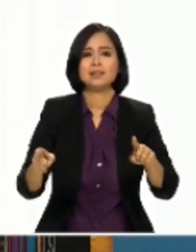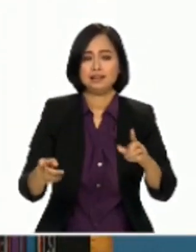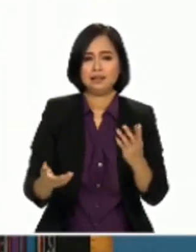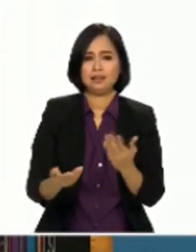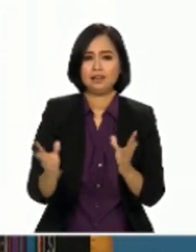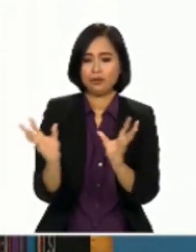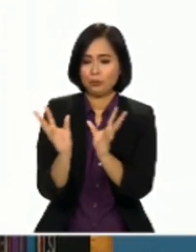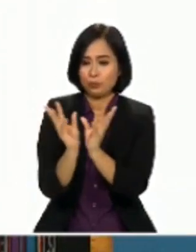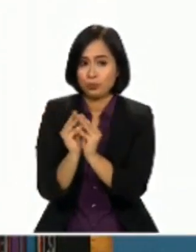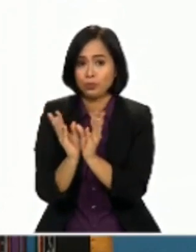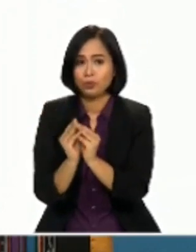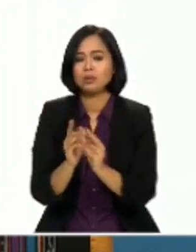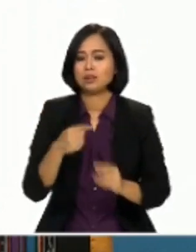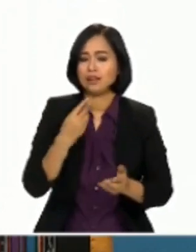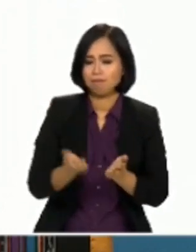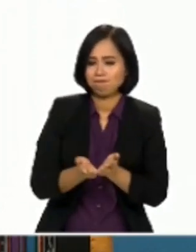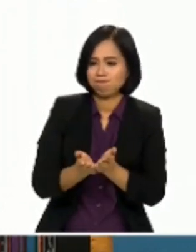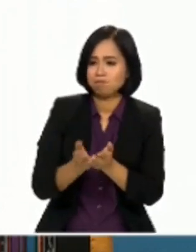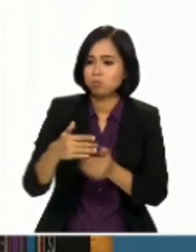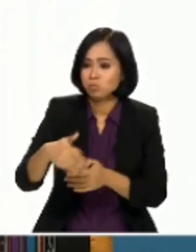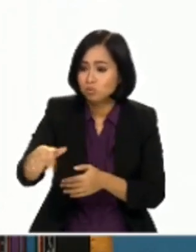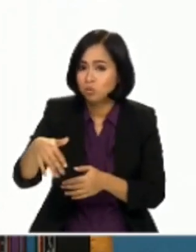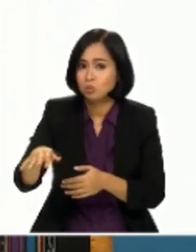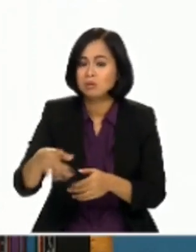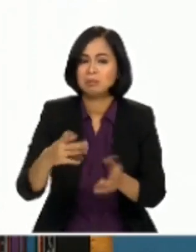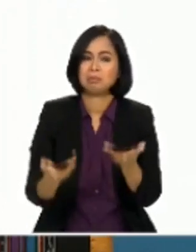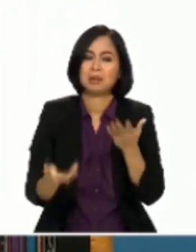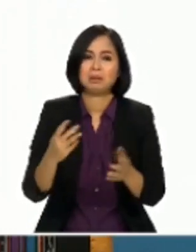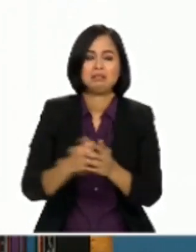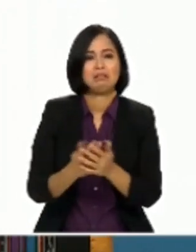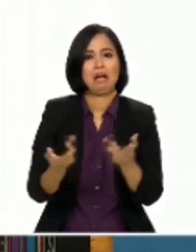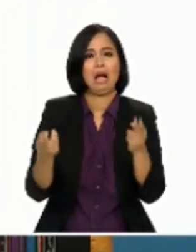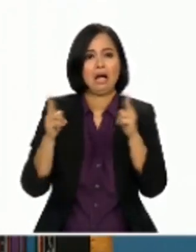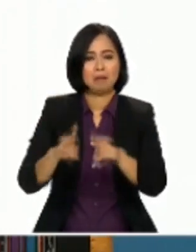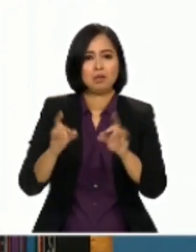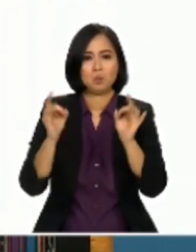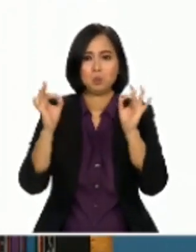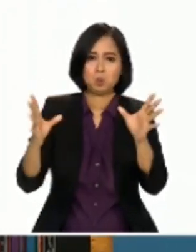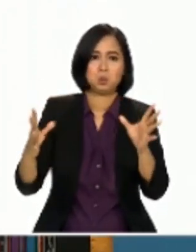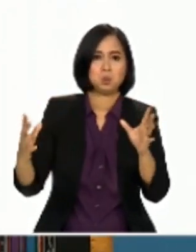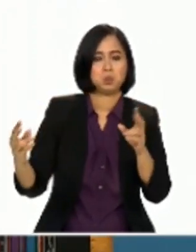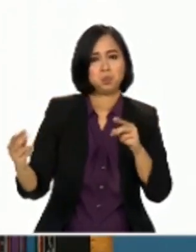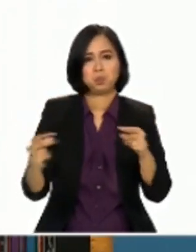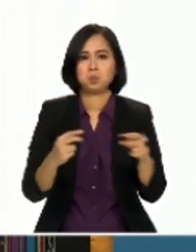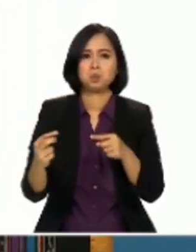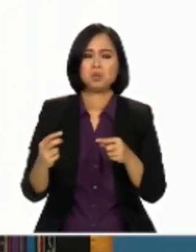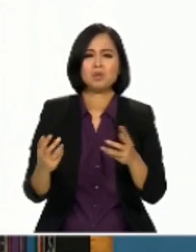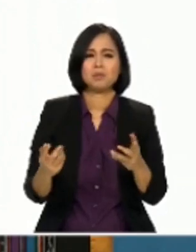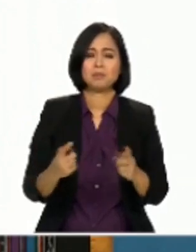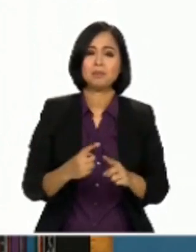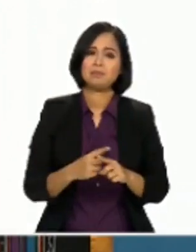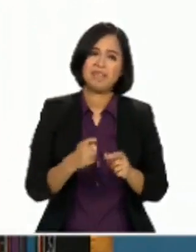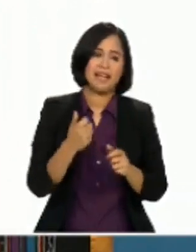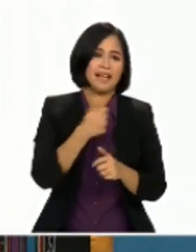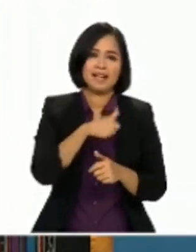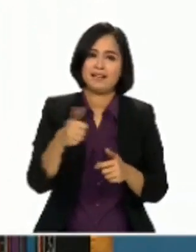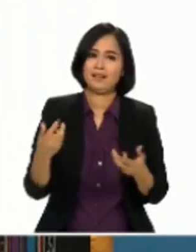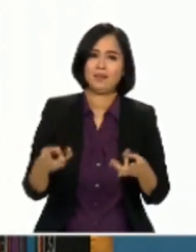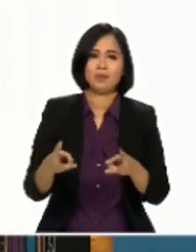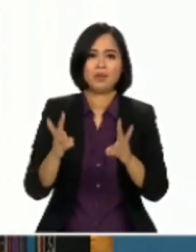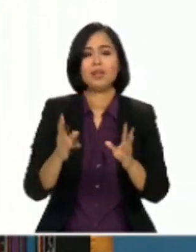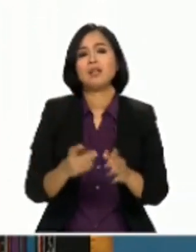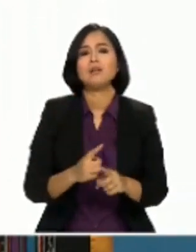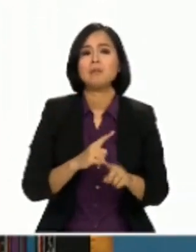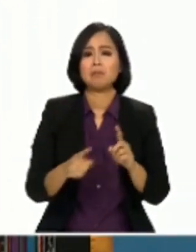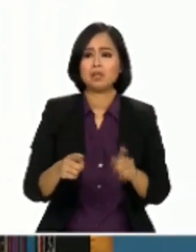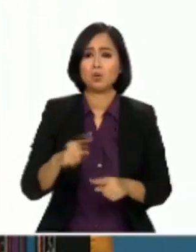we try to drive them away, it could lead to a violence. Anyway yan, by the way the president